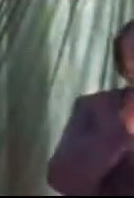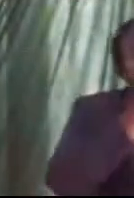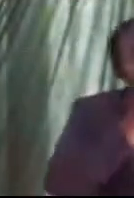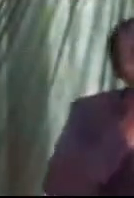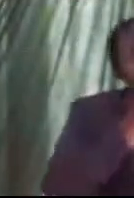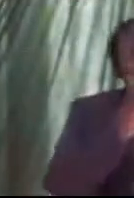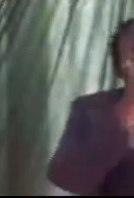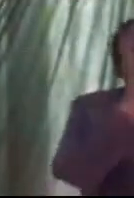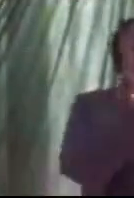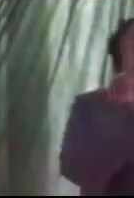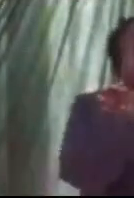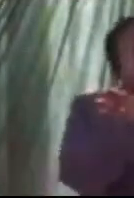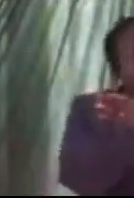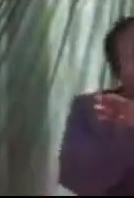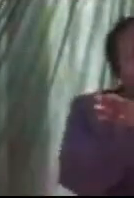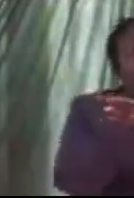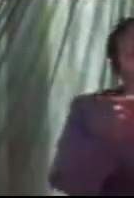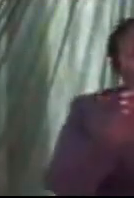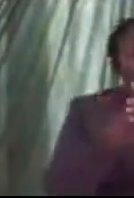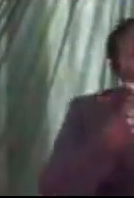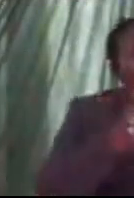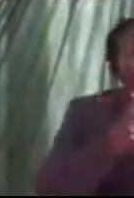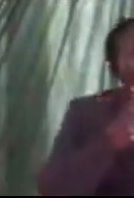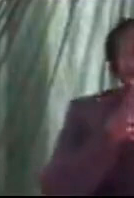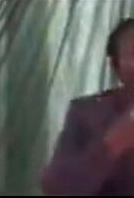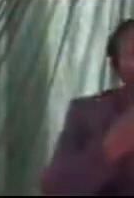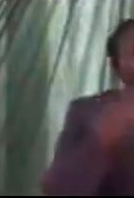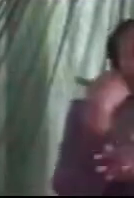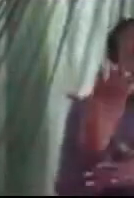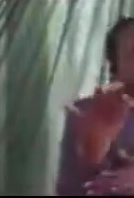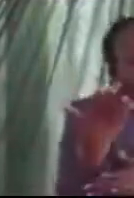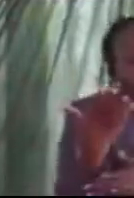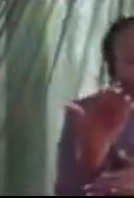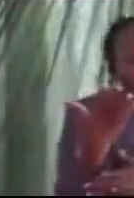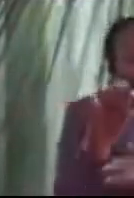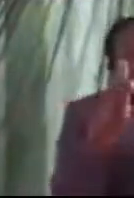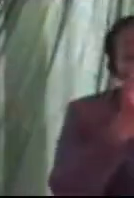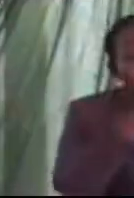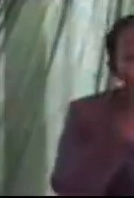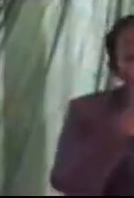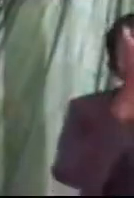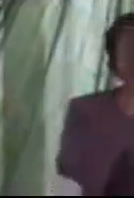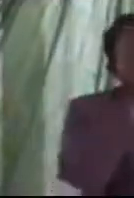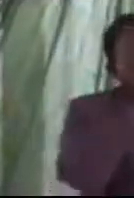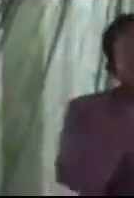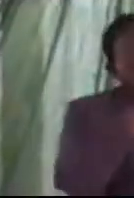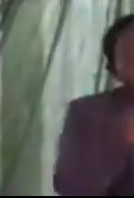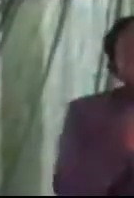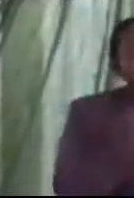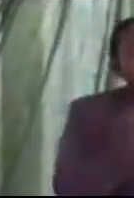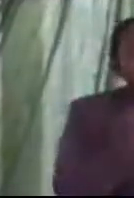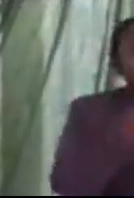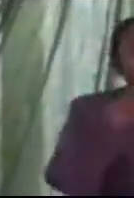having certain documents at Mutugi Bar in Dagoretti Corner. Am I correct?